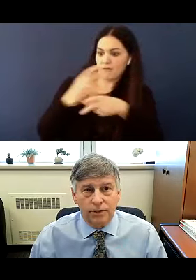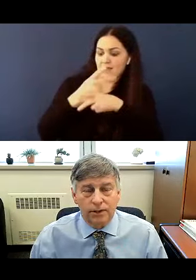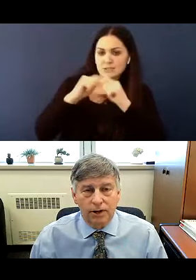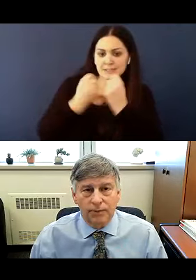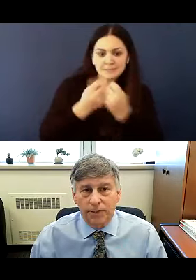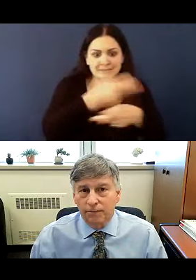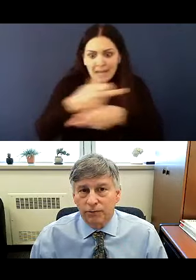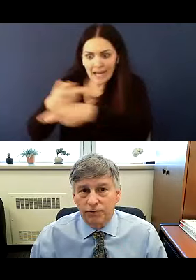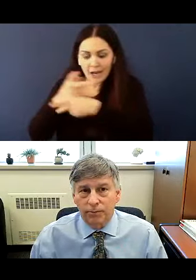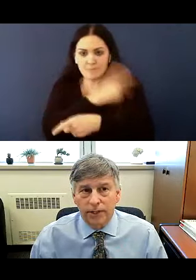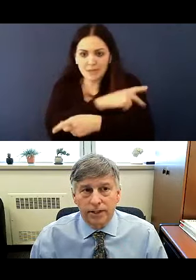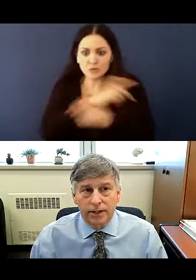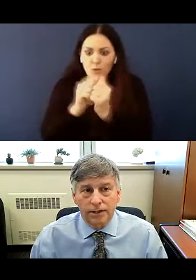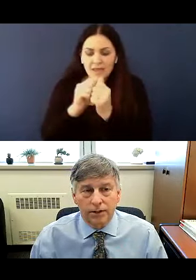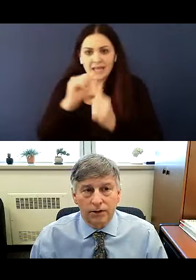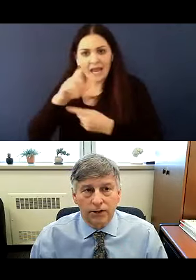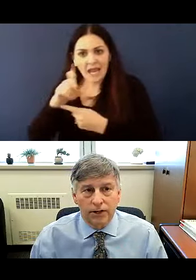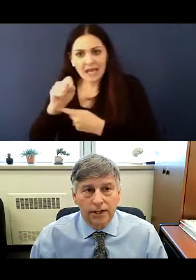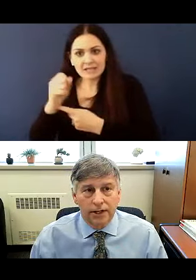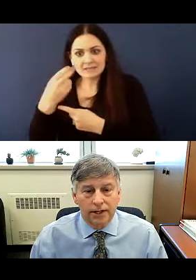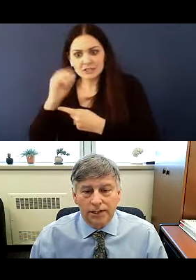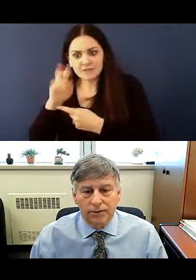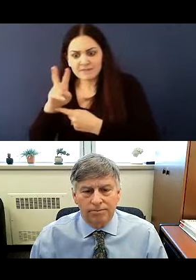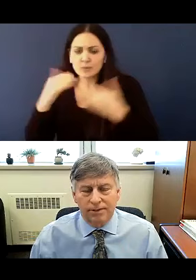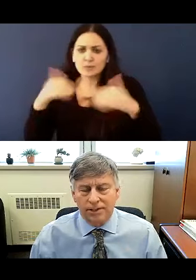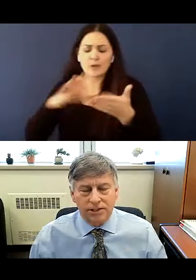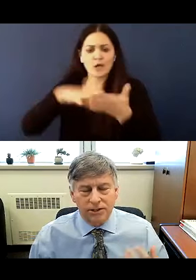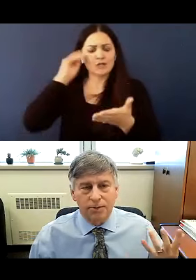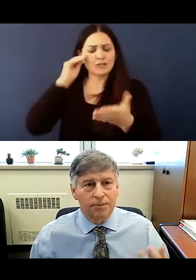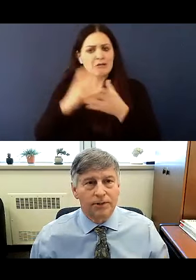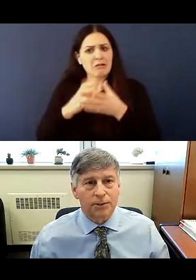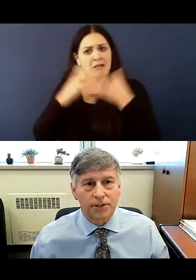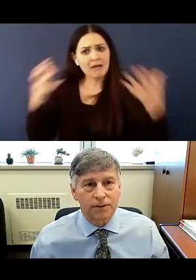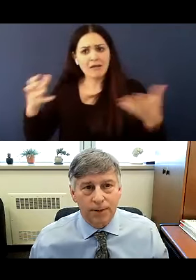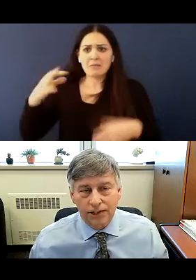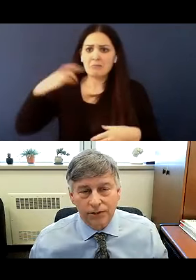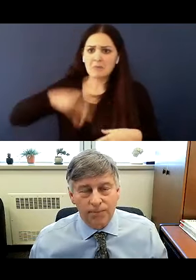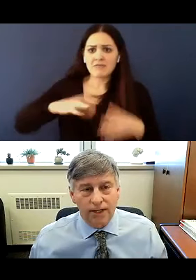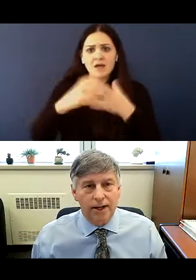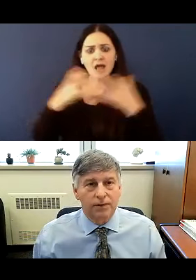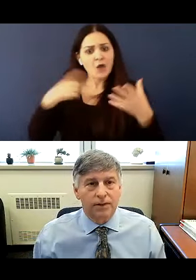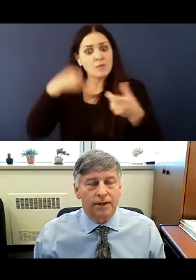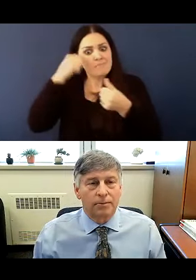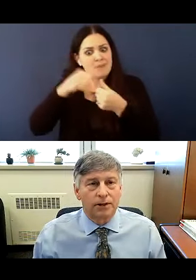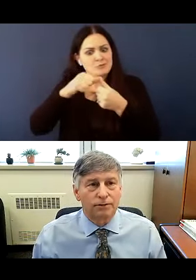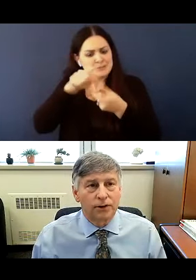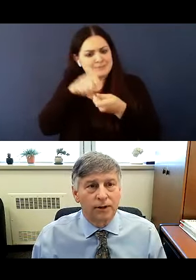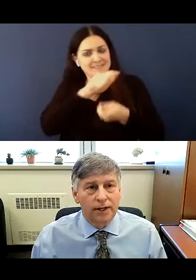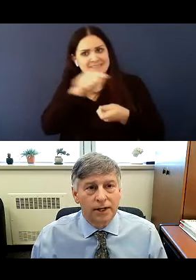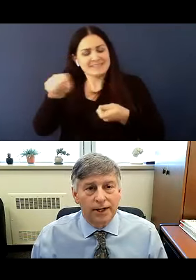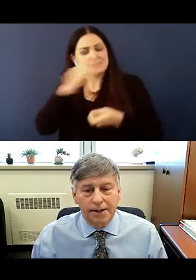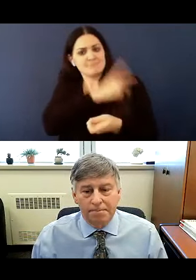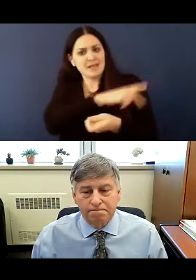was incredibly meaningful for me as a learner. And I still remember specific patients from that time that I helped care